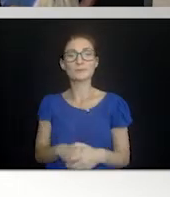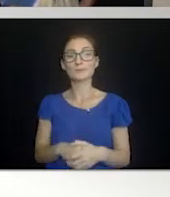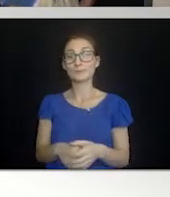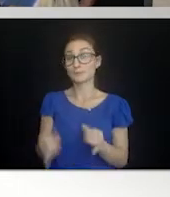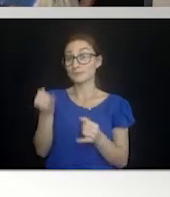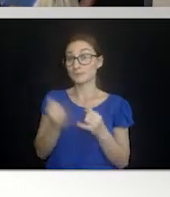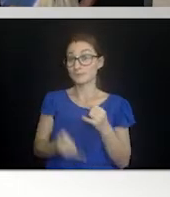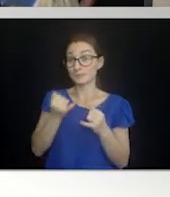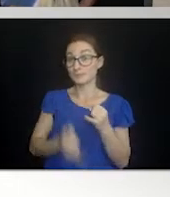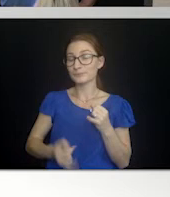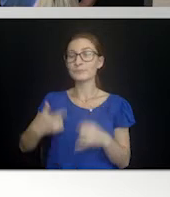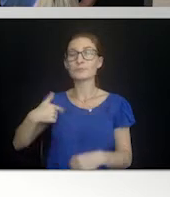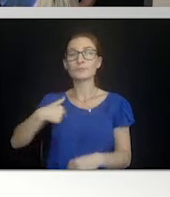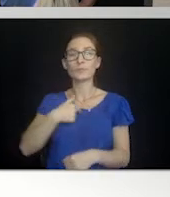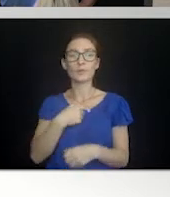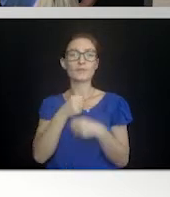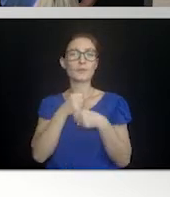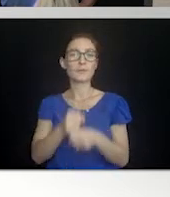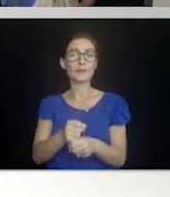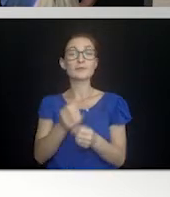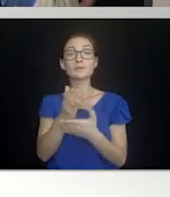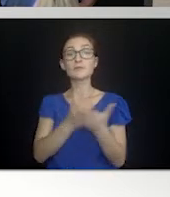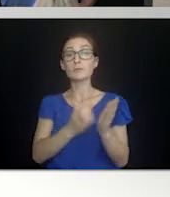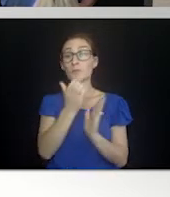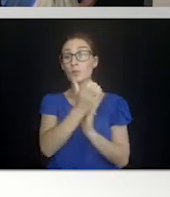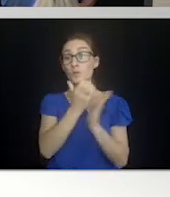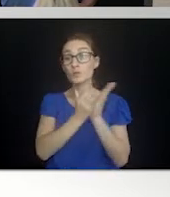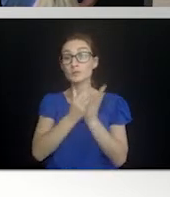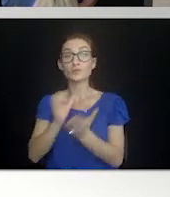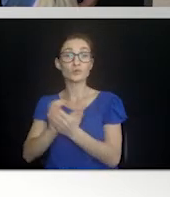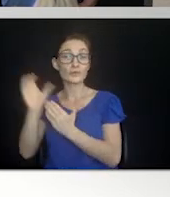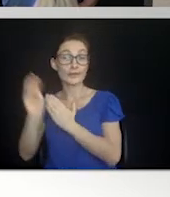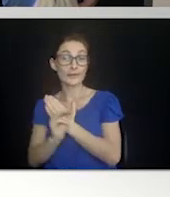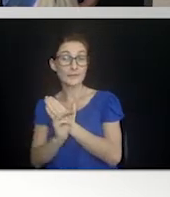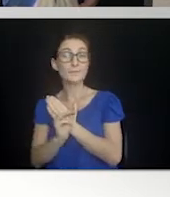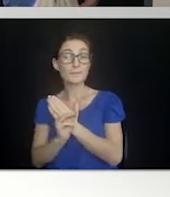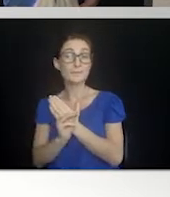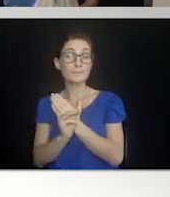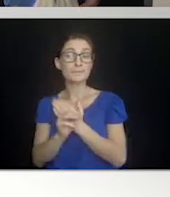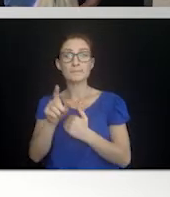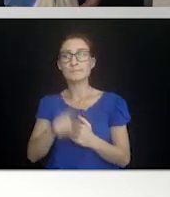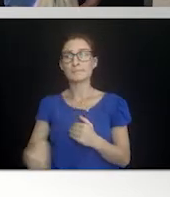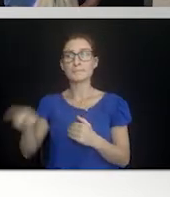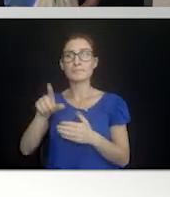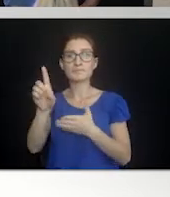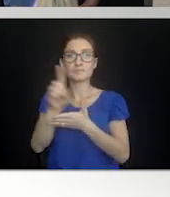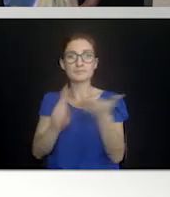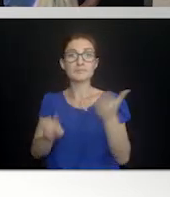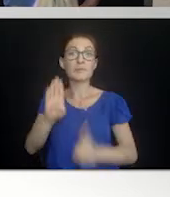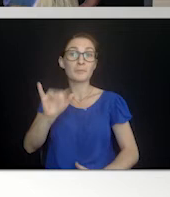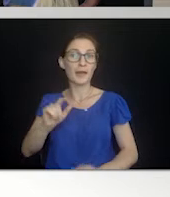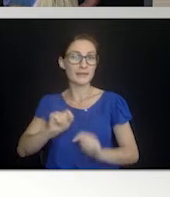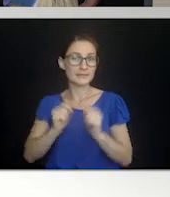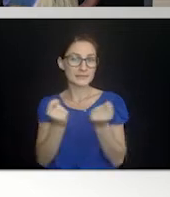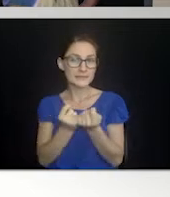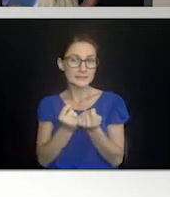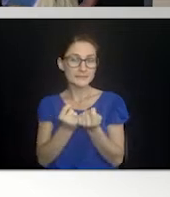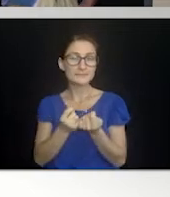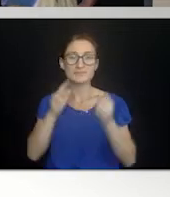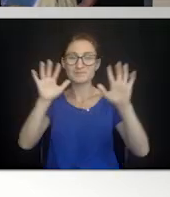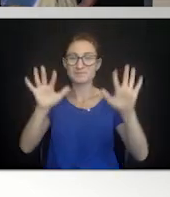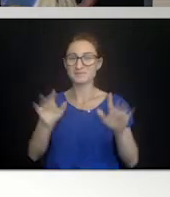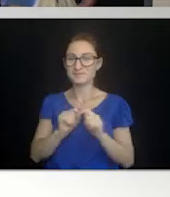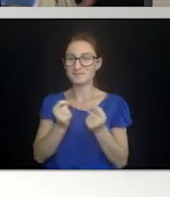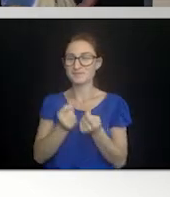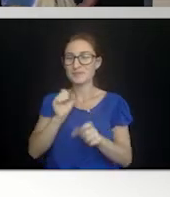Lastly, we've built a series of courses and curriculum that have been designed by our